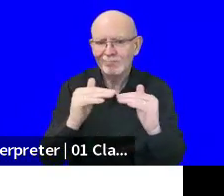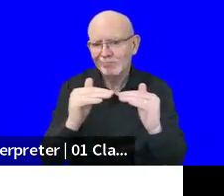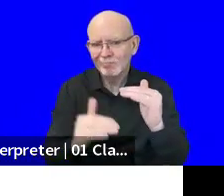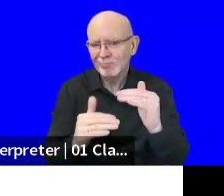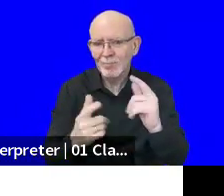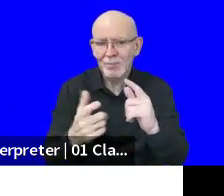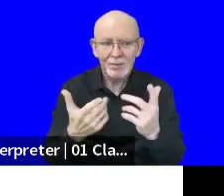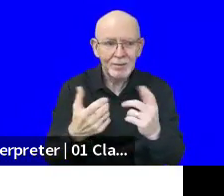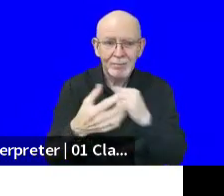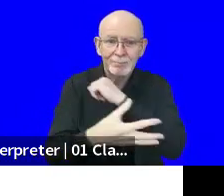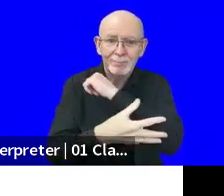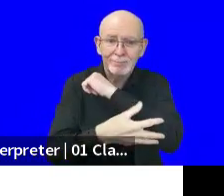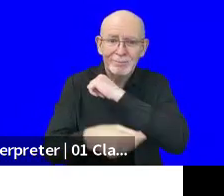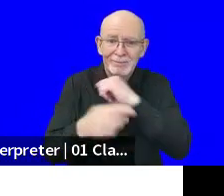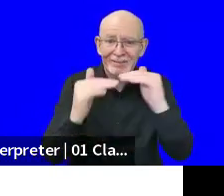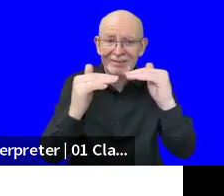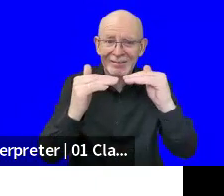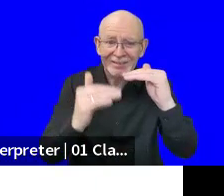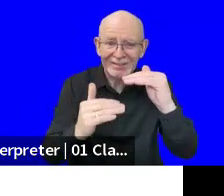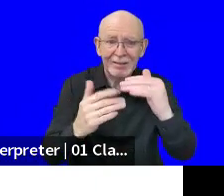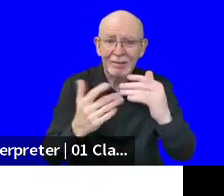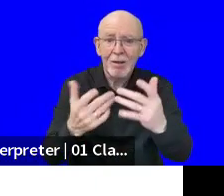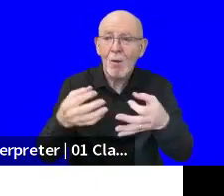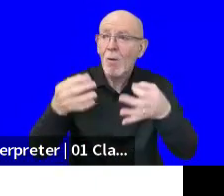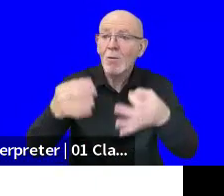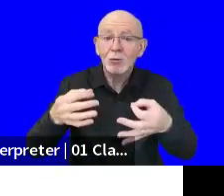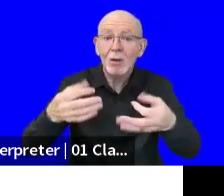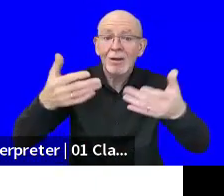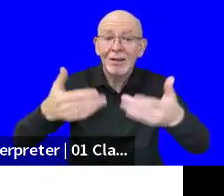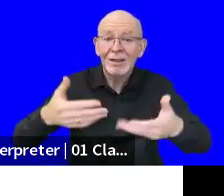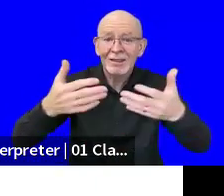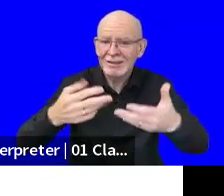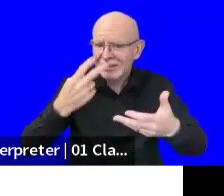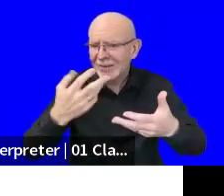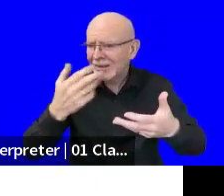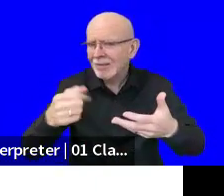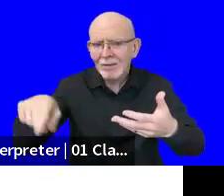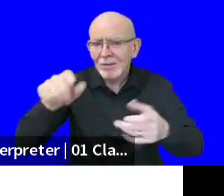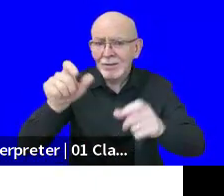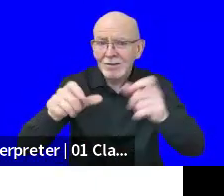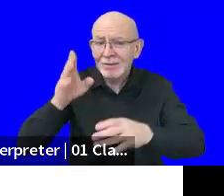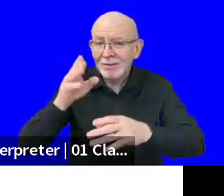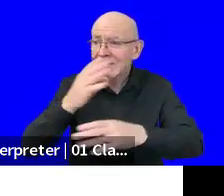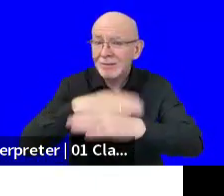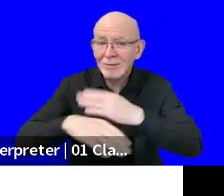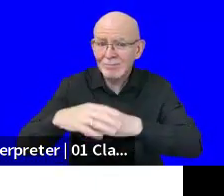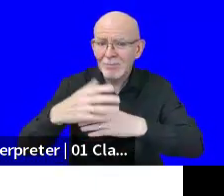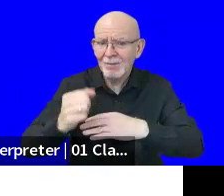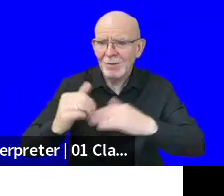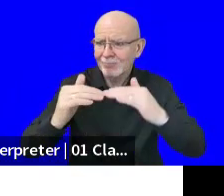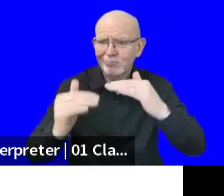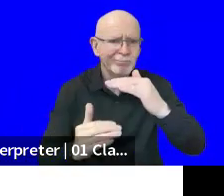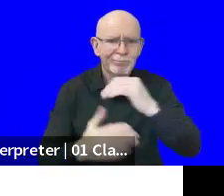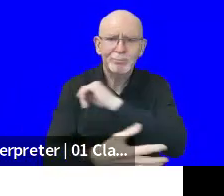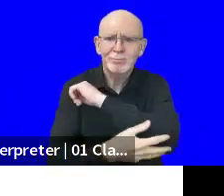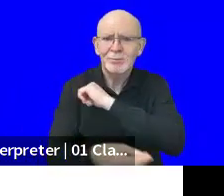in effect, when we take into account their extra needs, it's actually greater. And so taking this information into account,